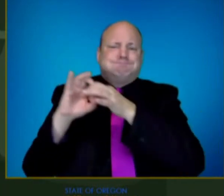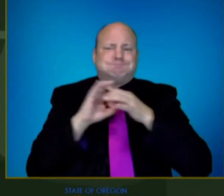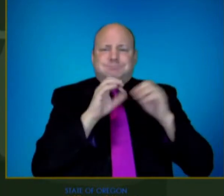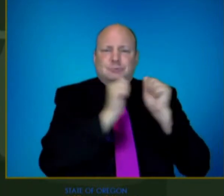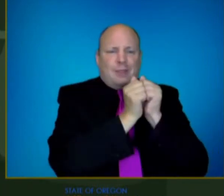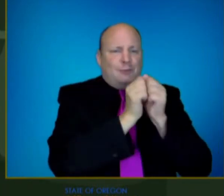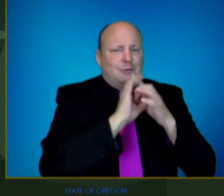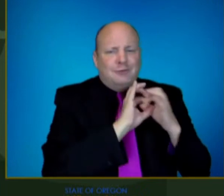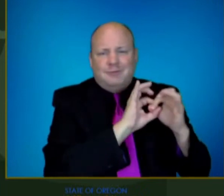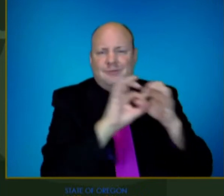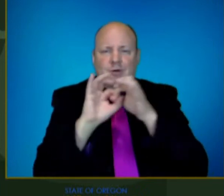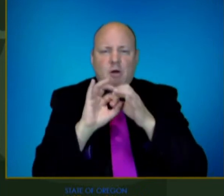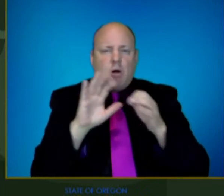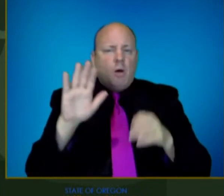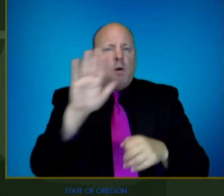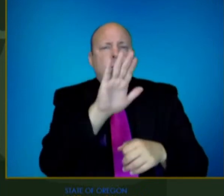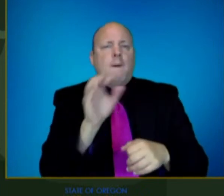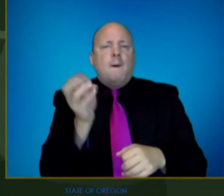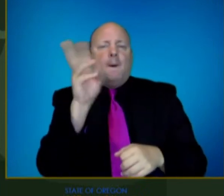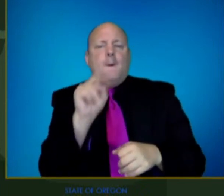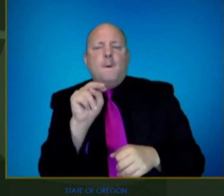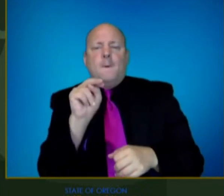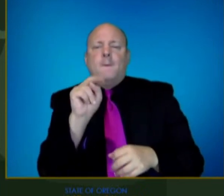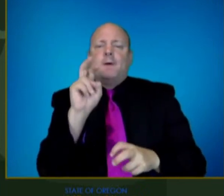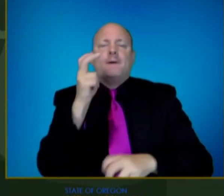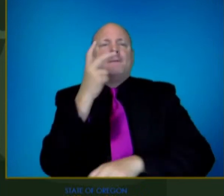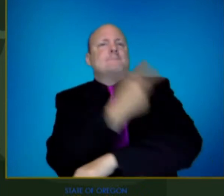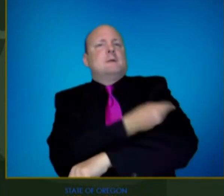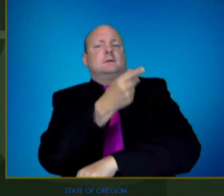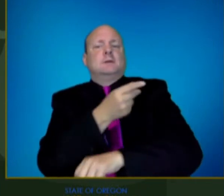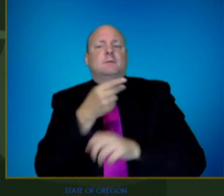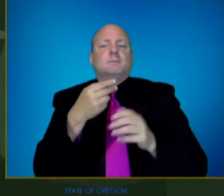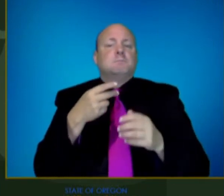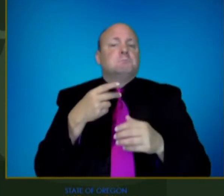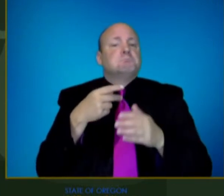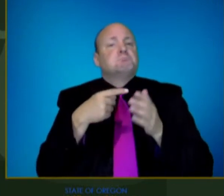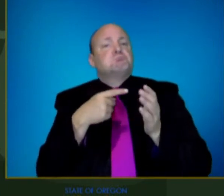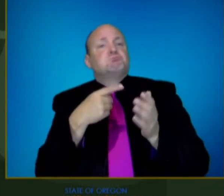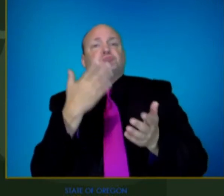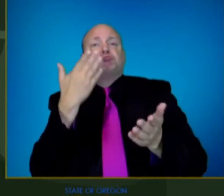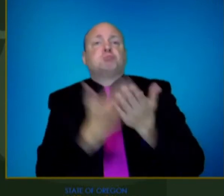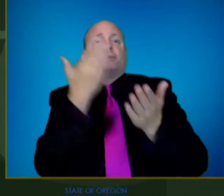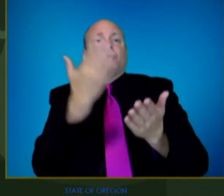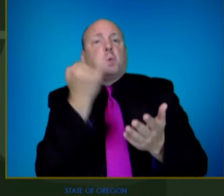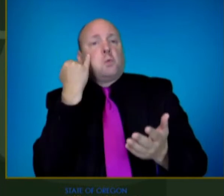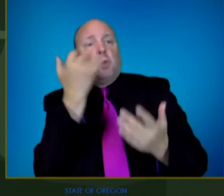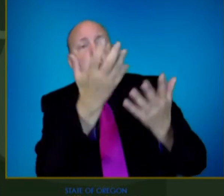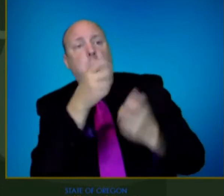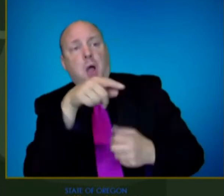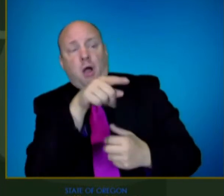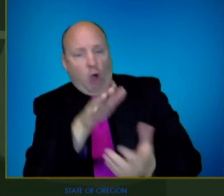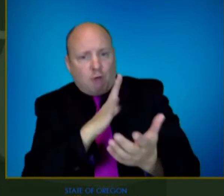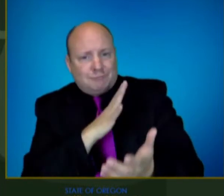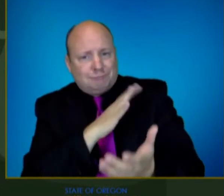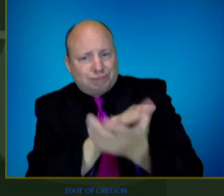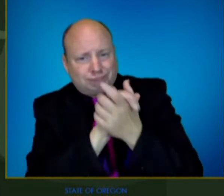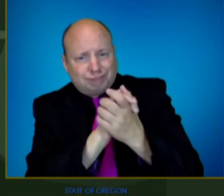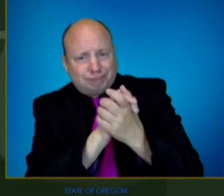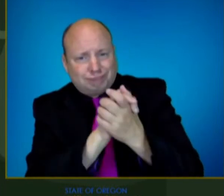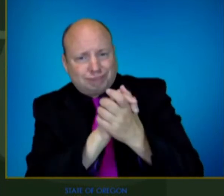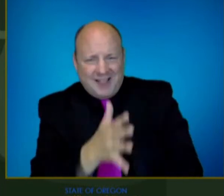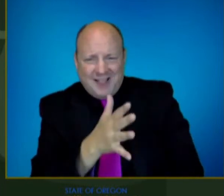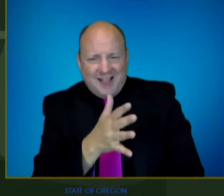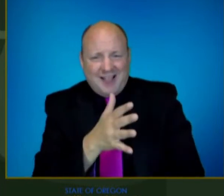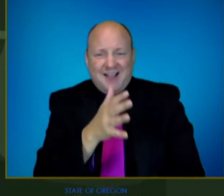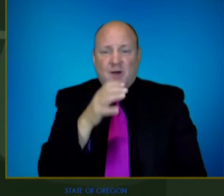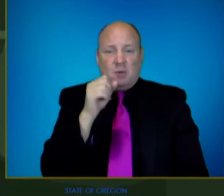vaccine verification programs. I really applaud these efforts. That tells me they want to keep their businesses open,